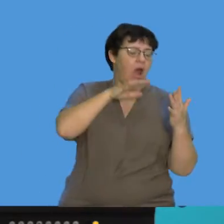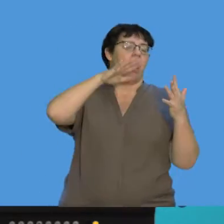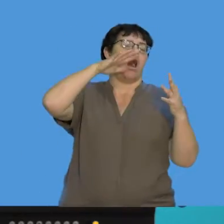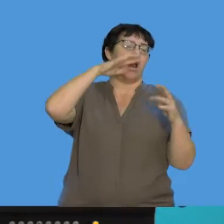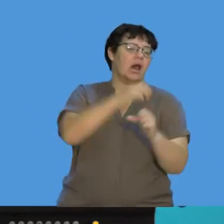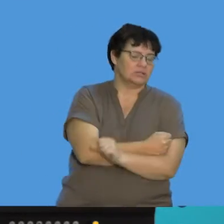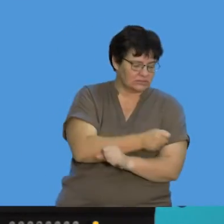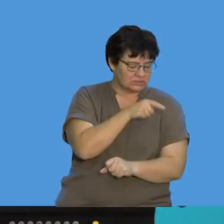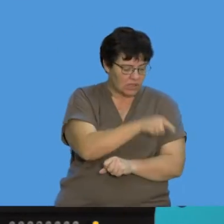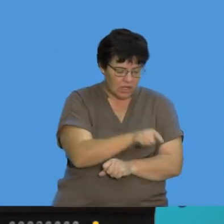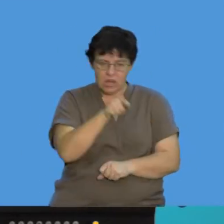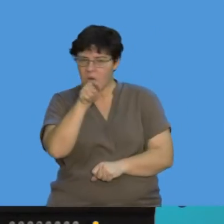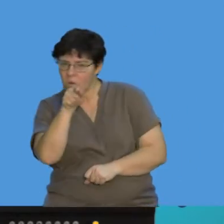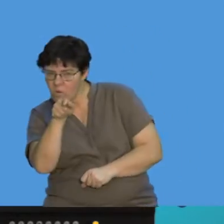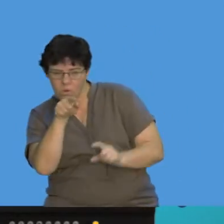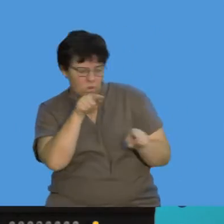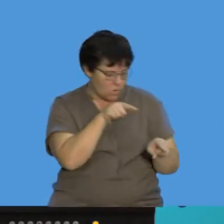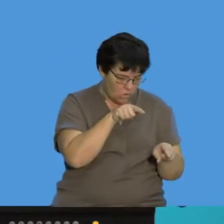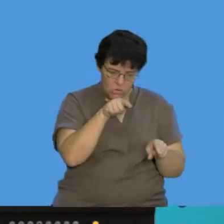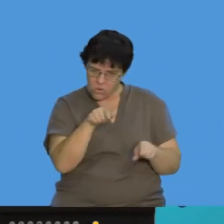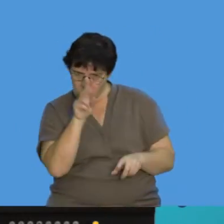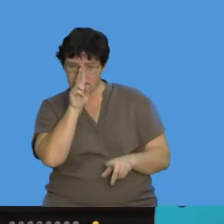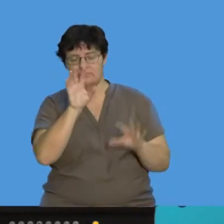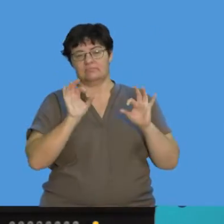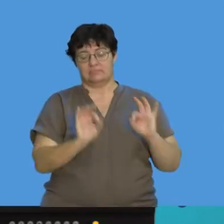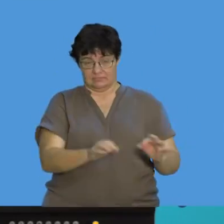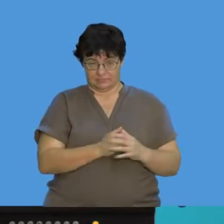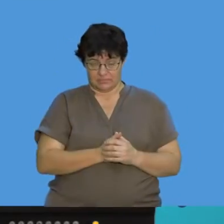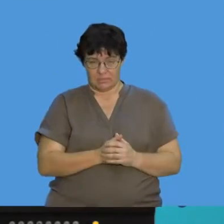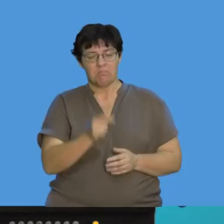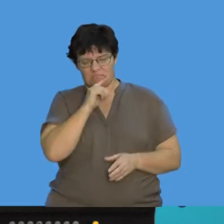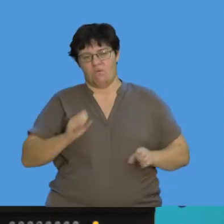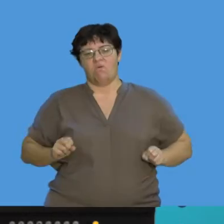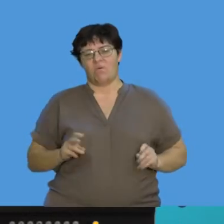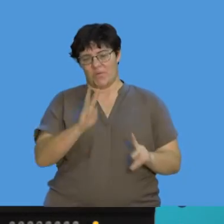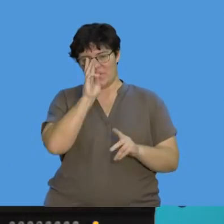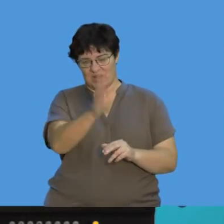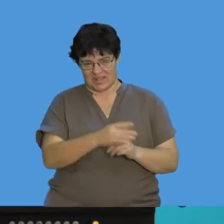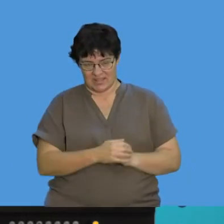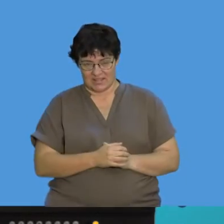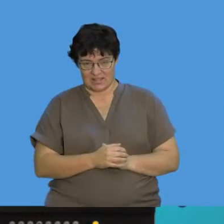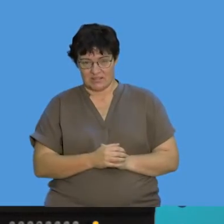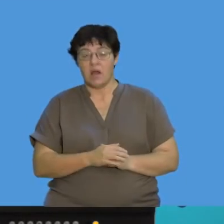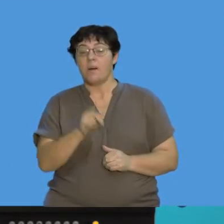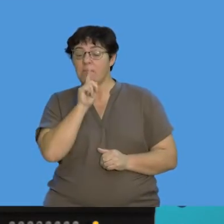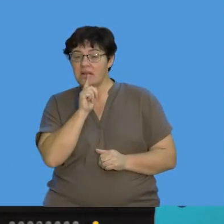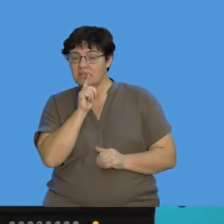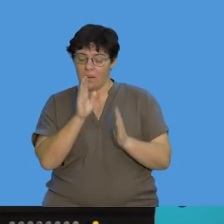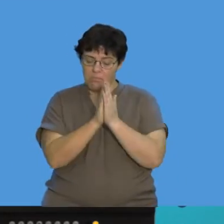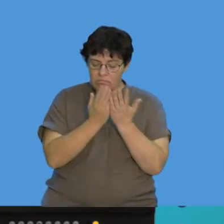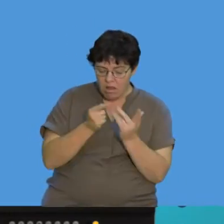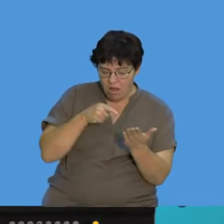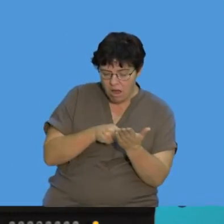to link what I said with what you are seeing there, and then it will be okay for you. Also, remember to consult your